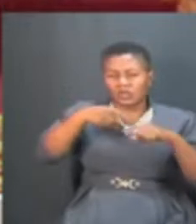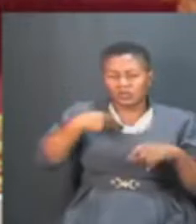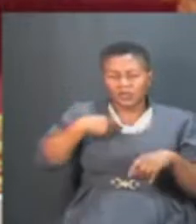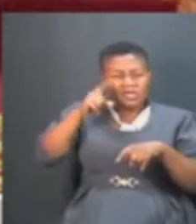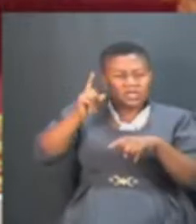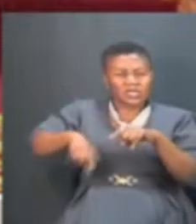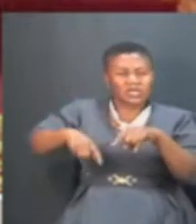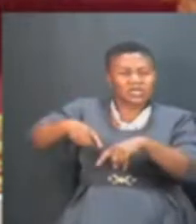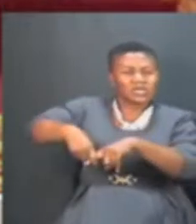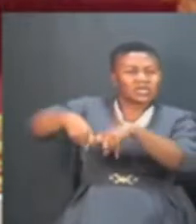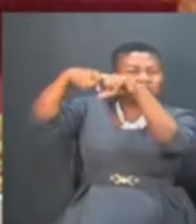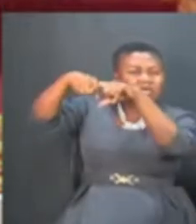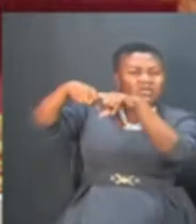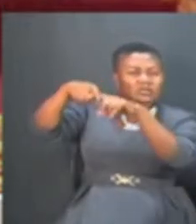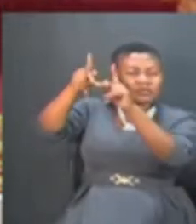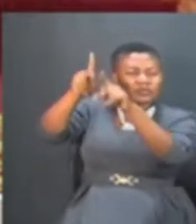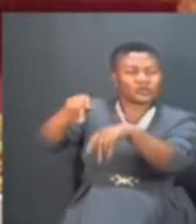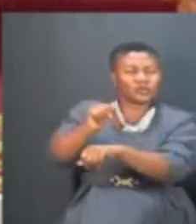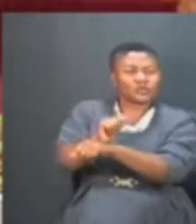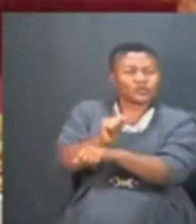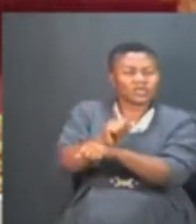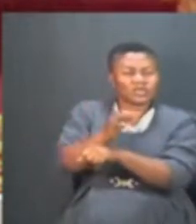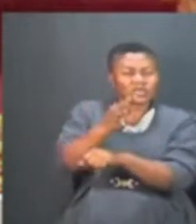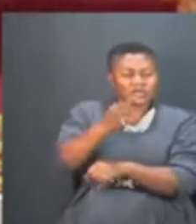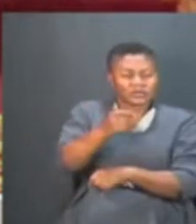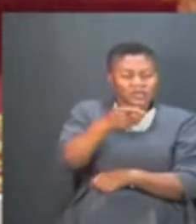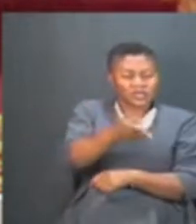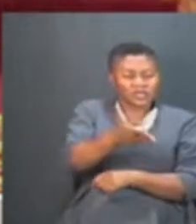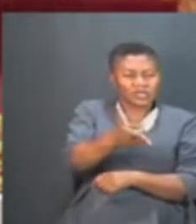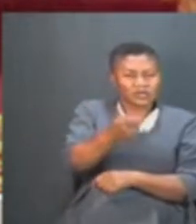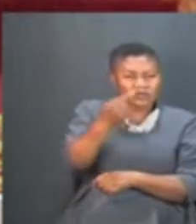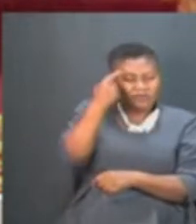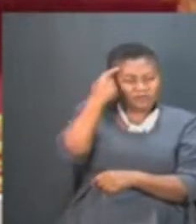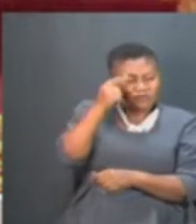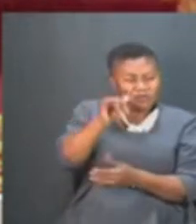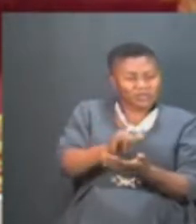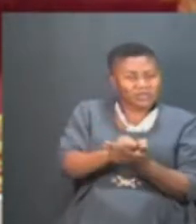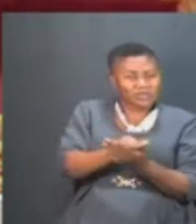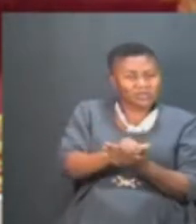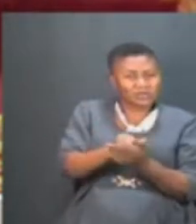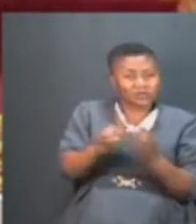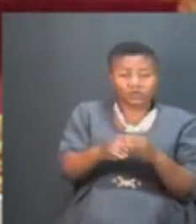it's obviously an affront to the provisions of the specific contract.